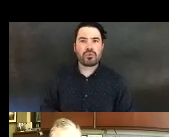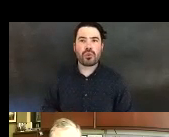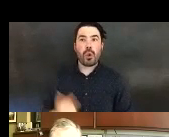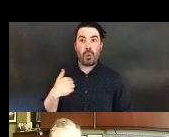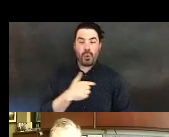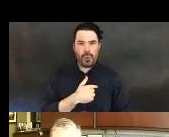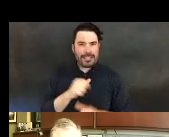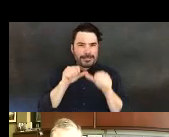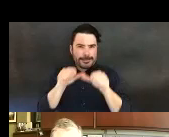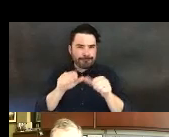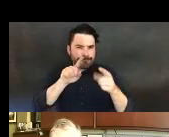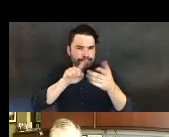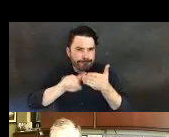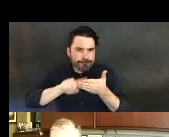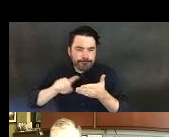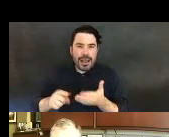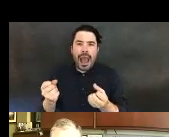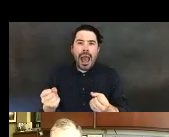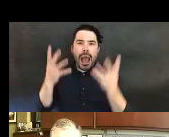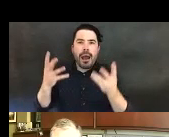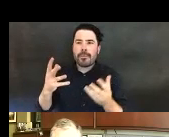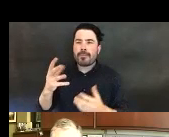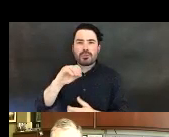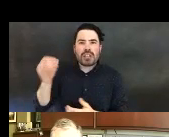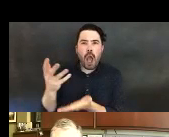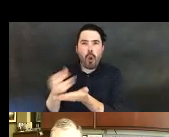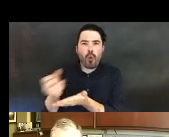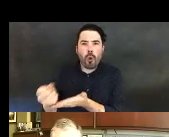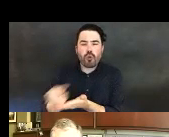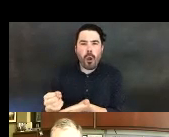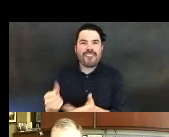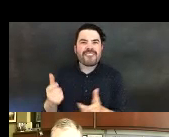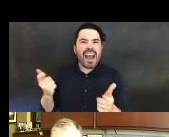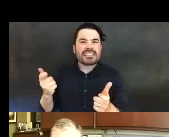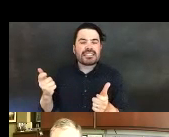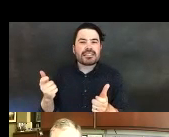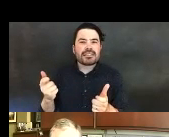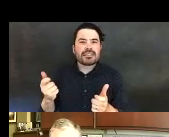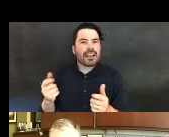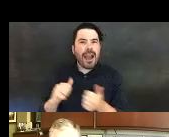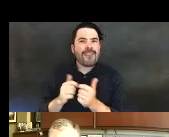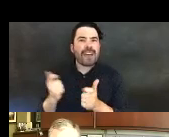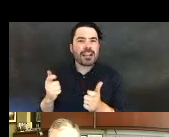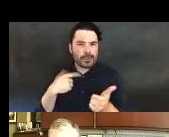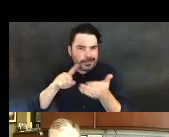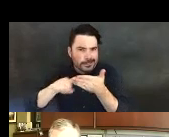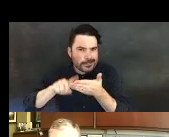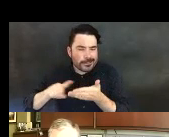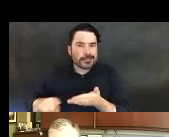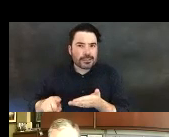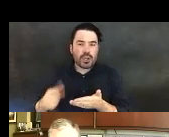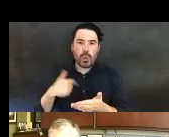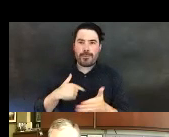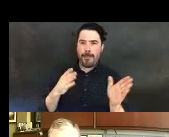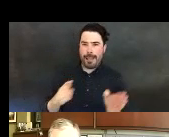of the burn rate or the utilization rate of our PPE and update our demand planning dashboards so that we're